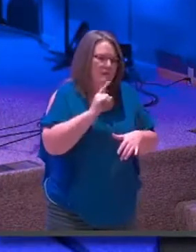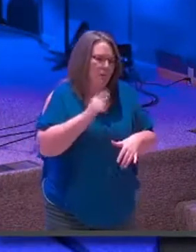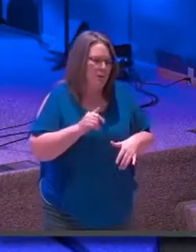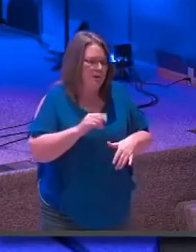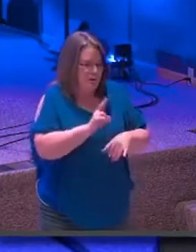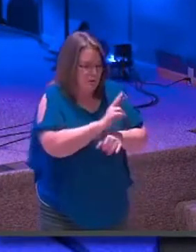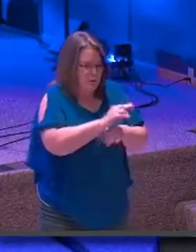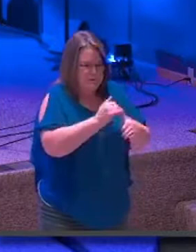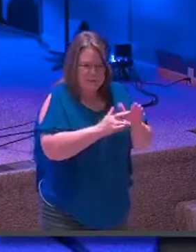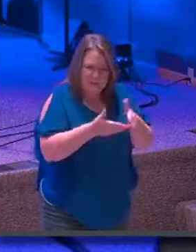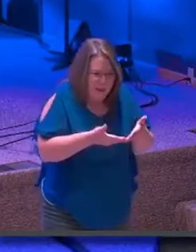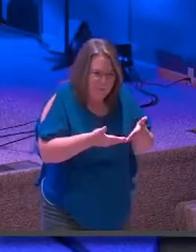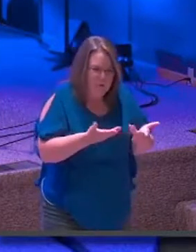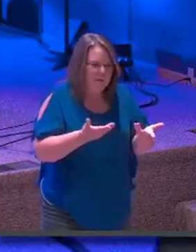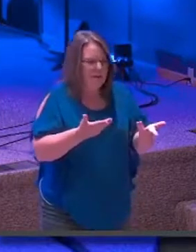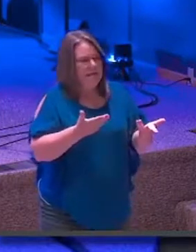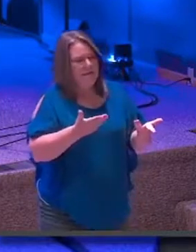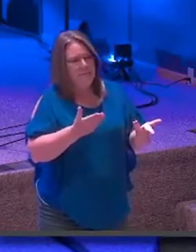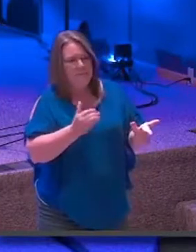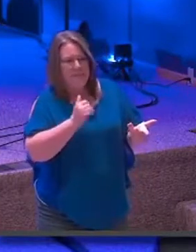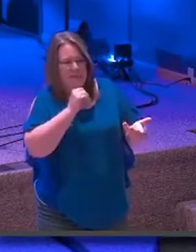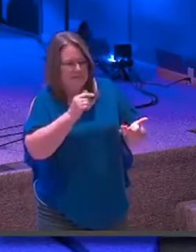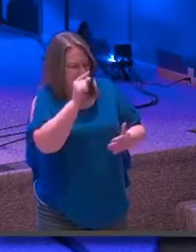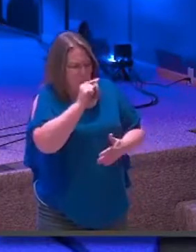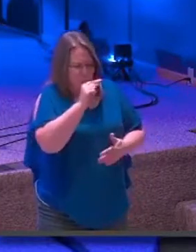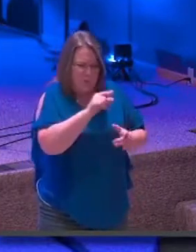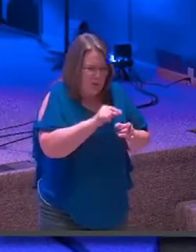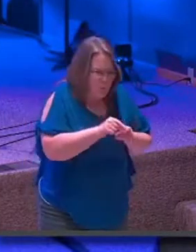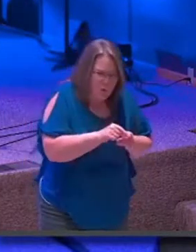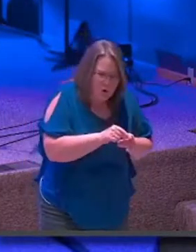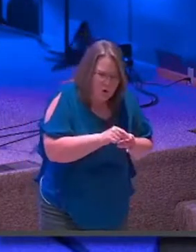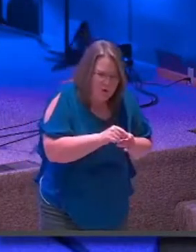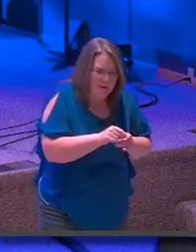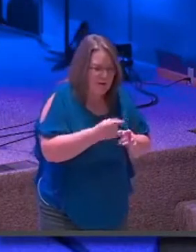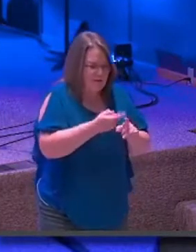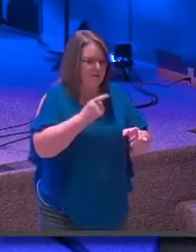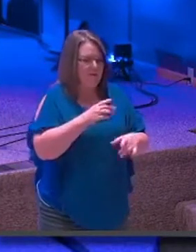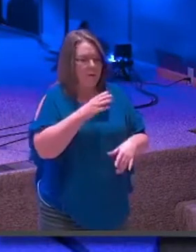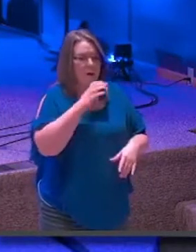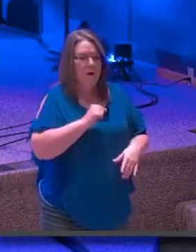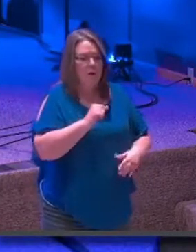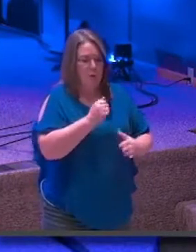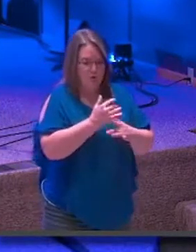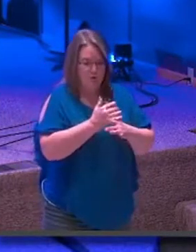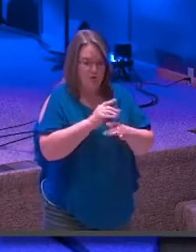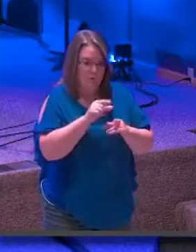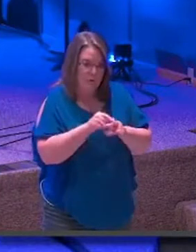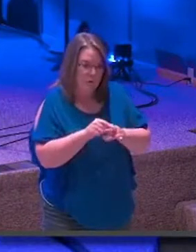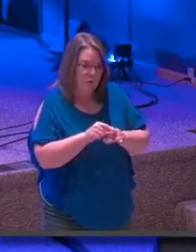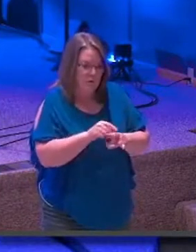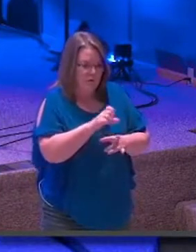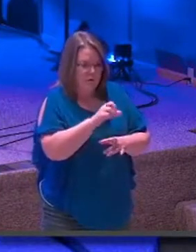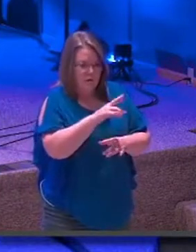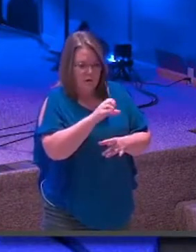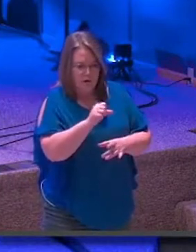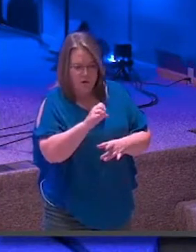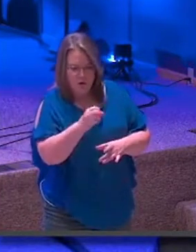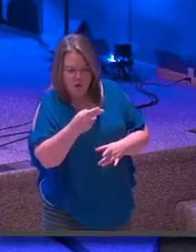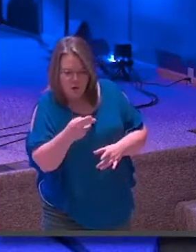Bible. It's not a Greek word. It's actually from an old German word. Kirche, which meant